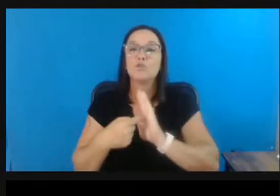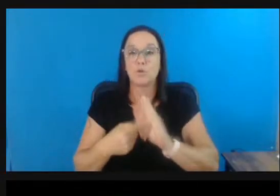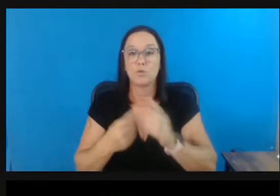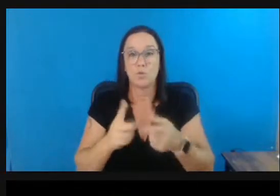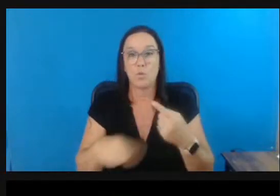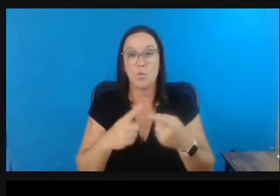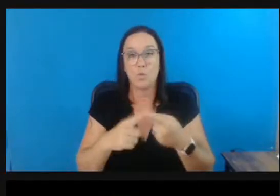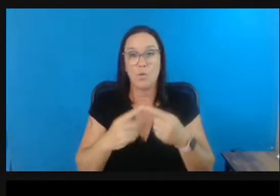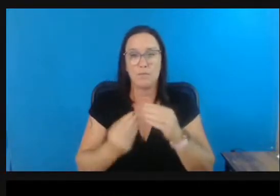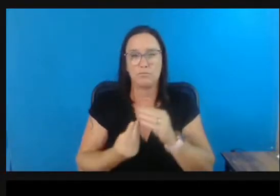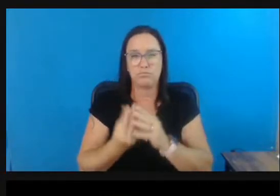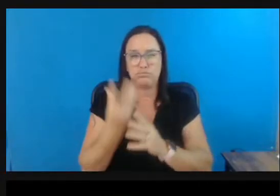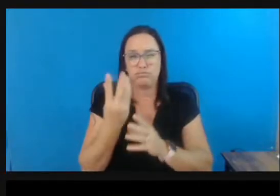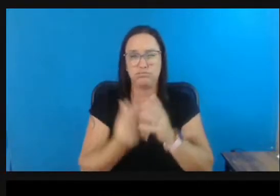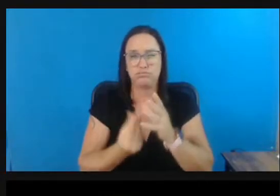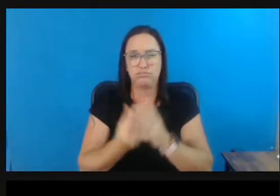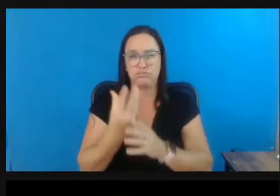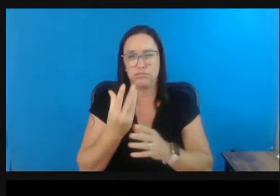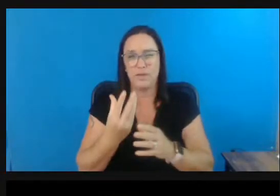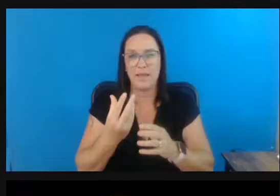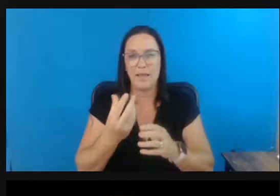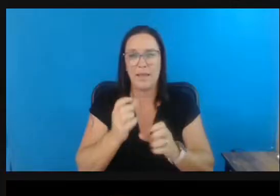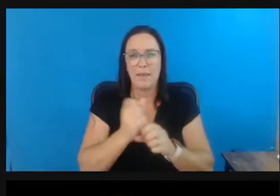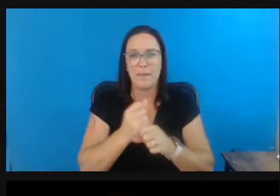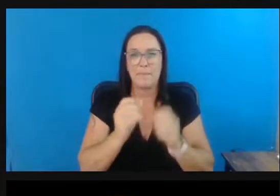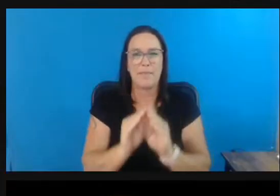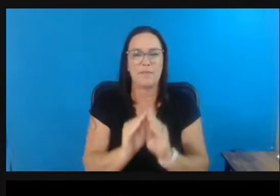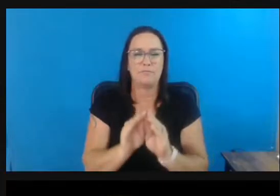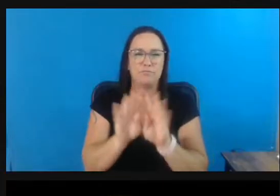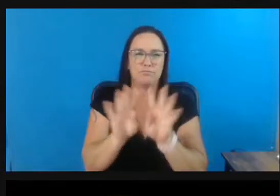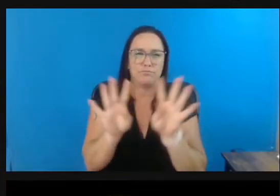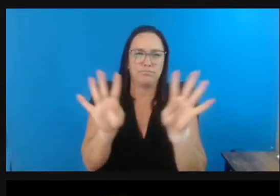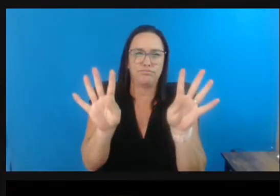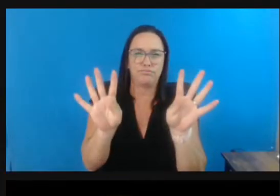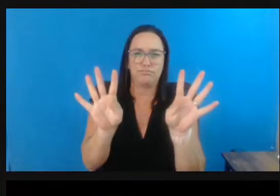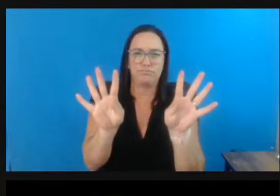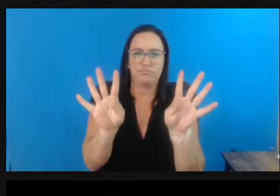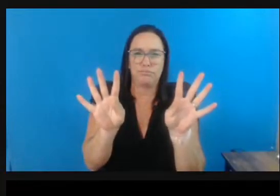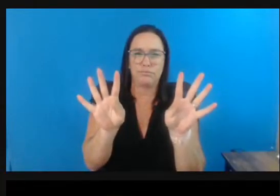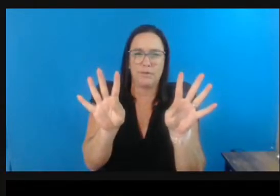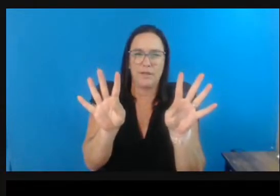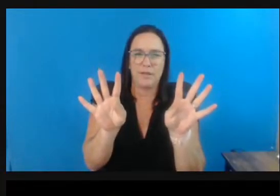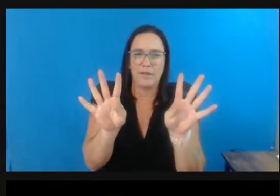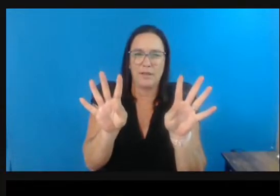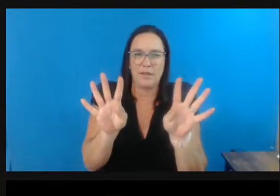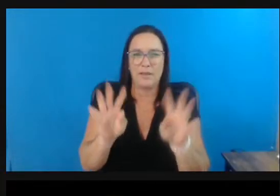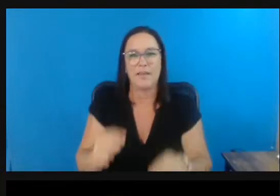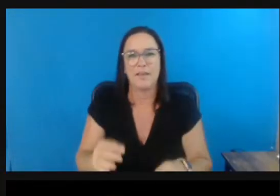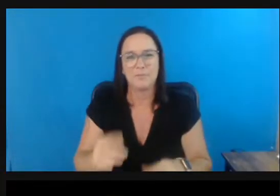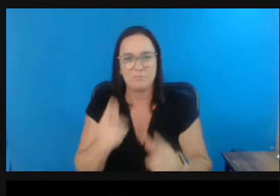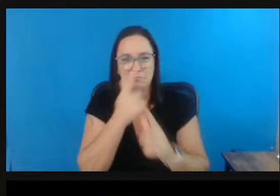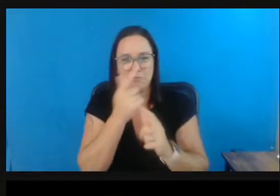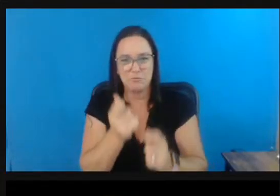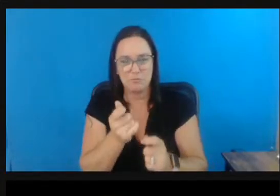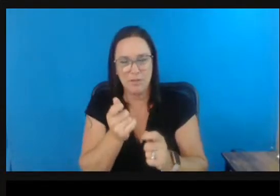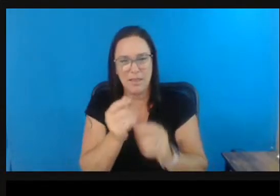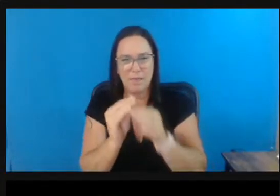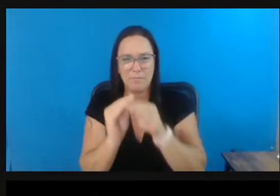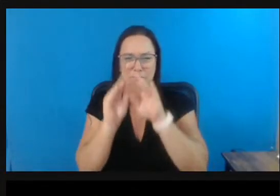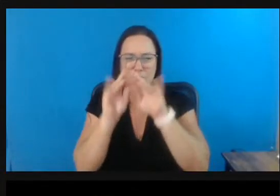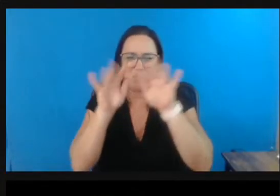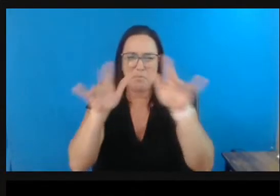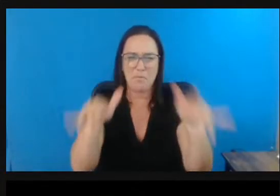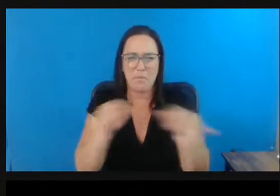in the first couple of hours, it produced this fan-shaped, inclined feature that was dropping tons